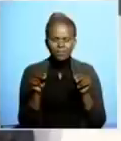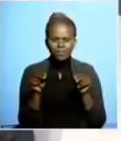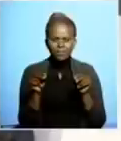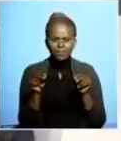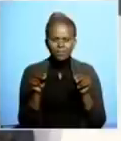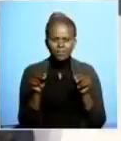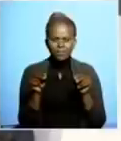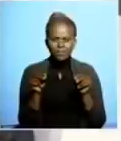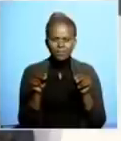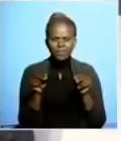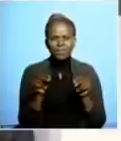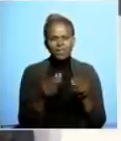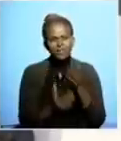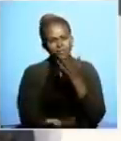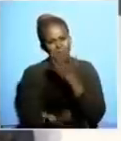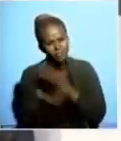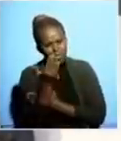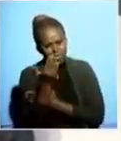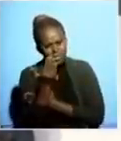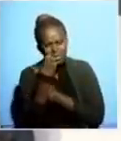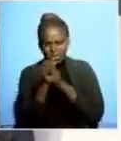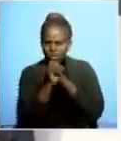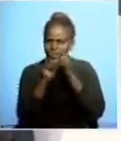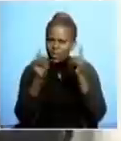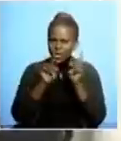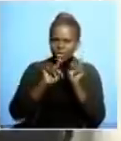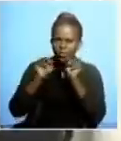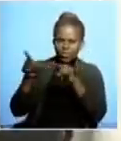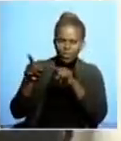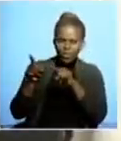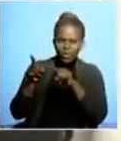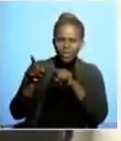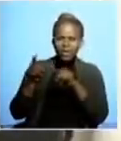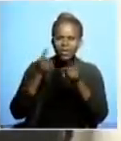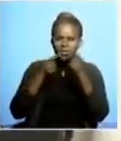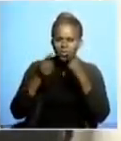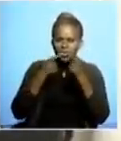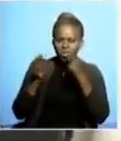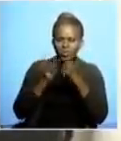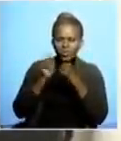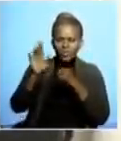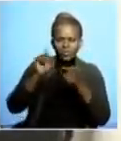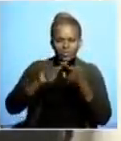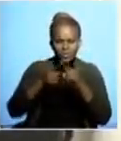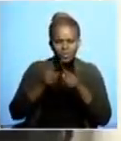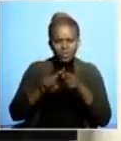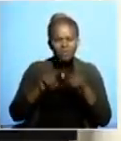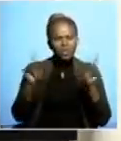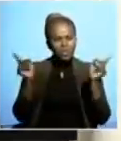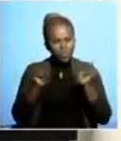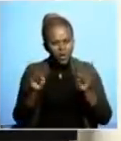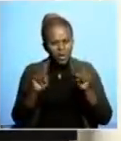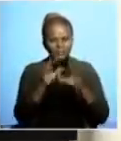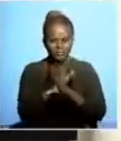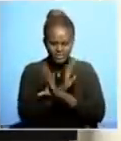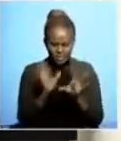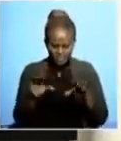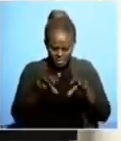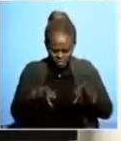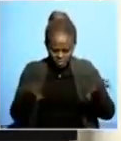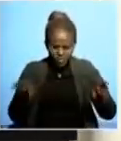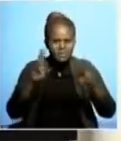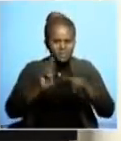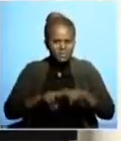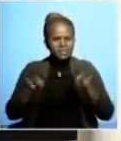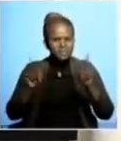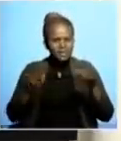You wake up every morning, you go to that commission, you liaise with your colleagues. One of the issues, where are the Zambian children sitting? They